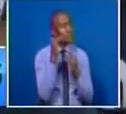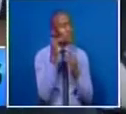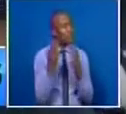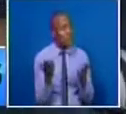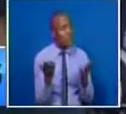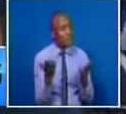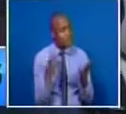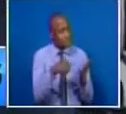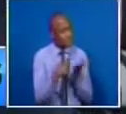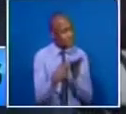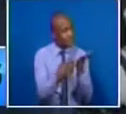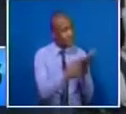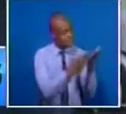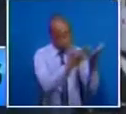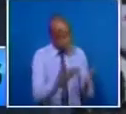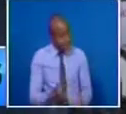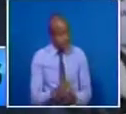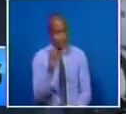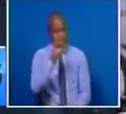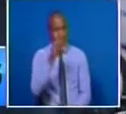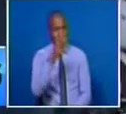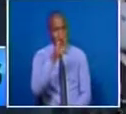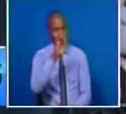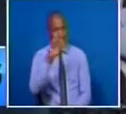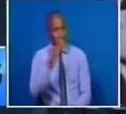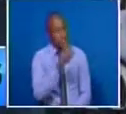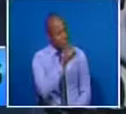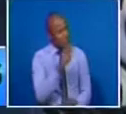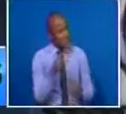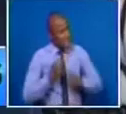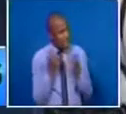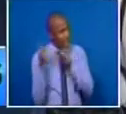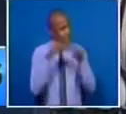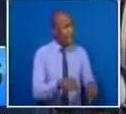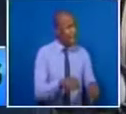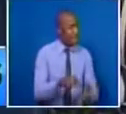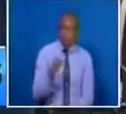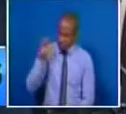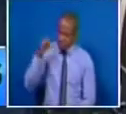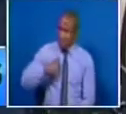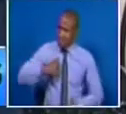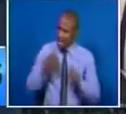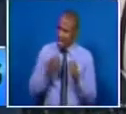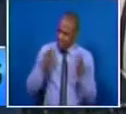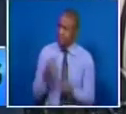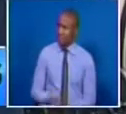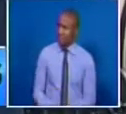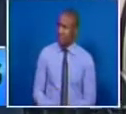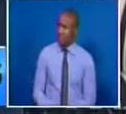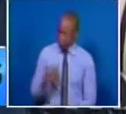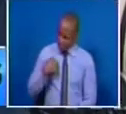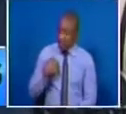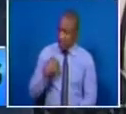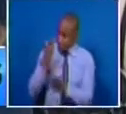in this particular debate. Welcome, Sheila. Are you excited to be here? I am. I think for me it's